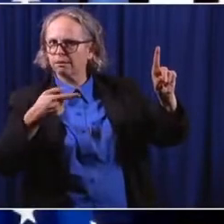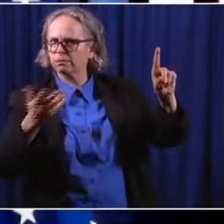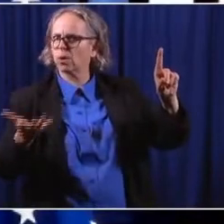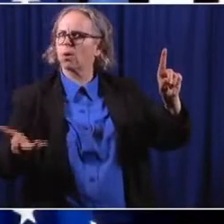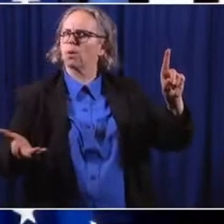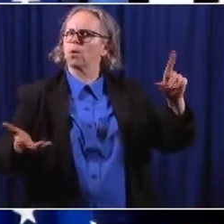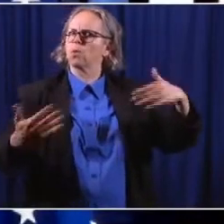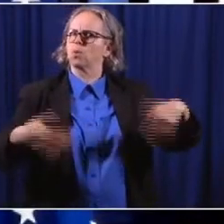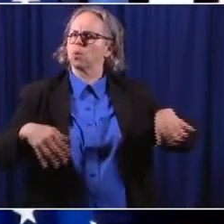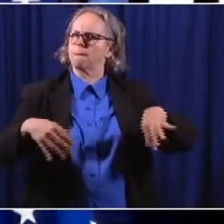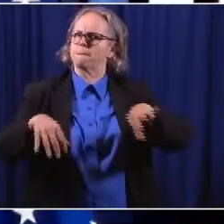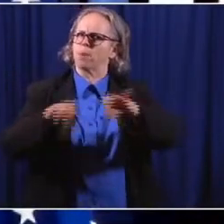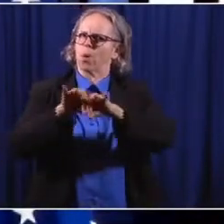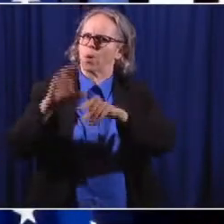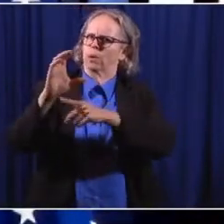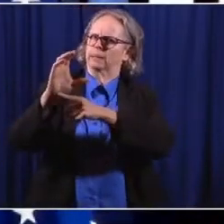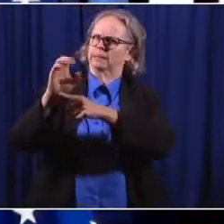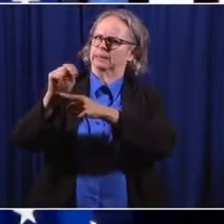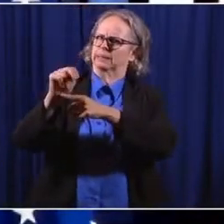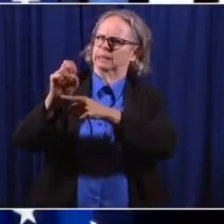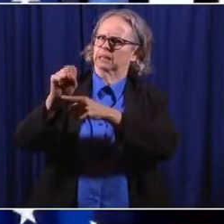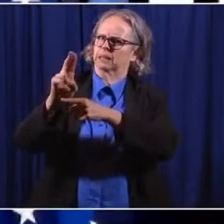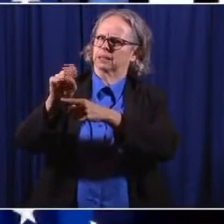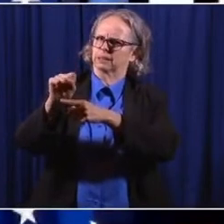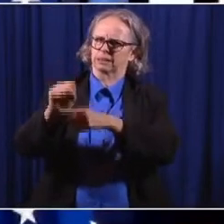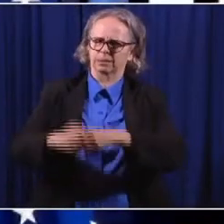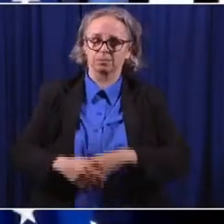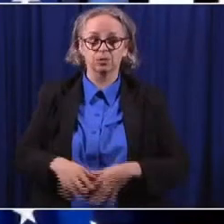And as of today,